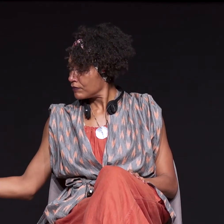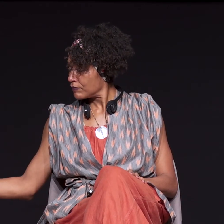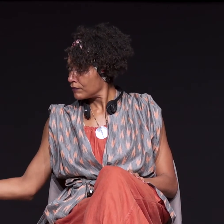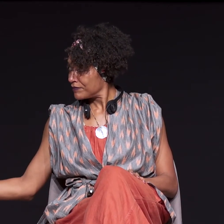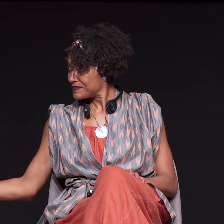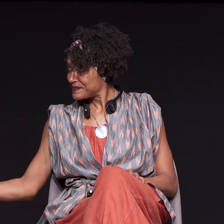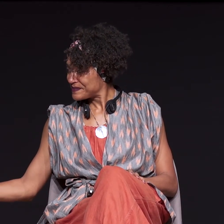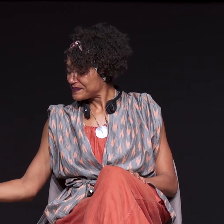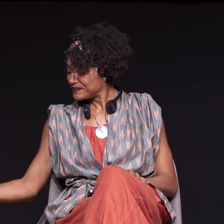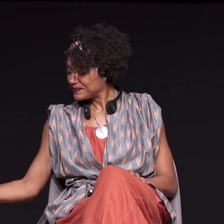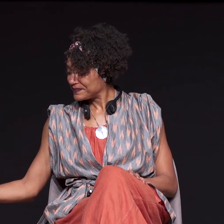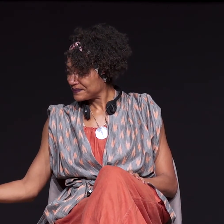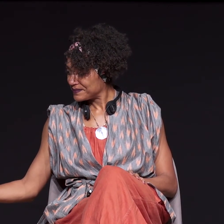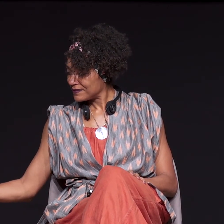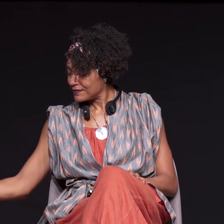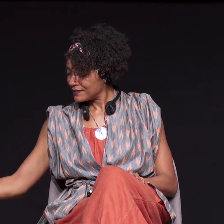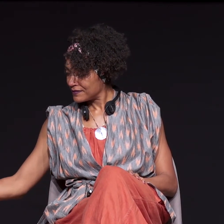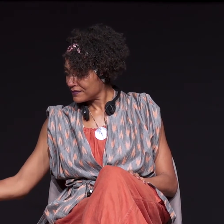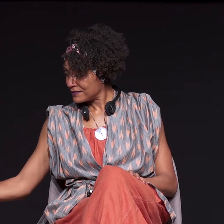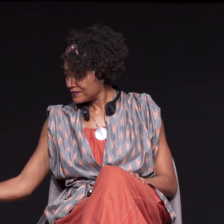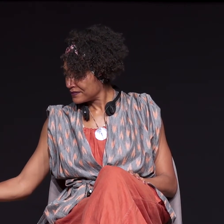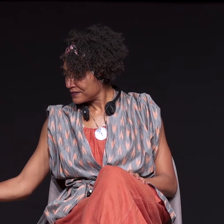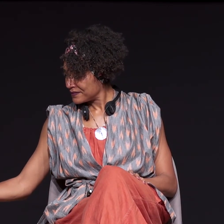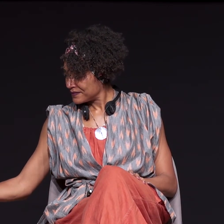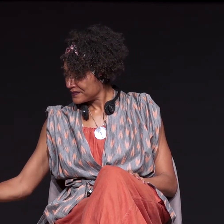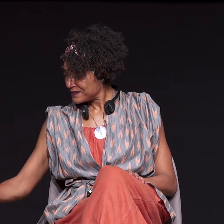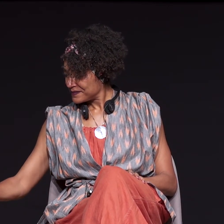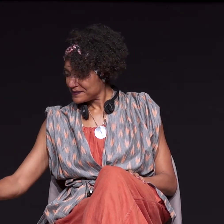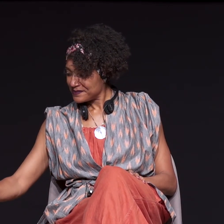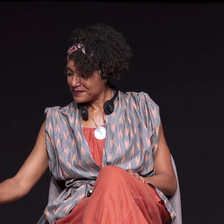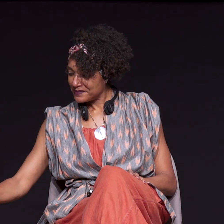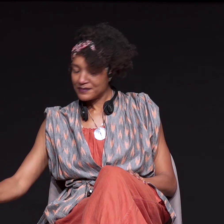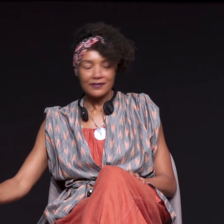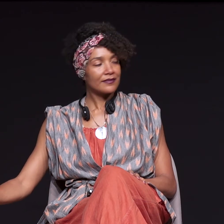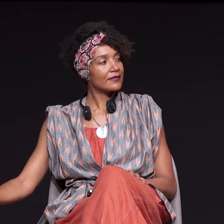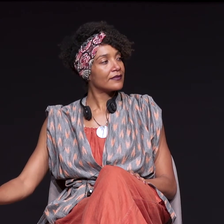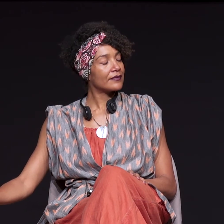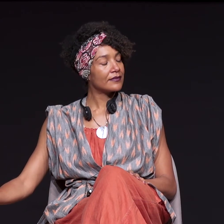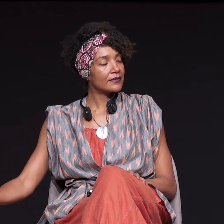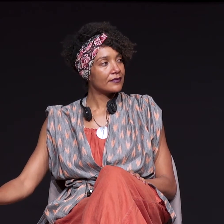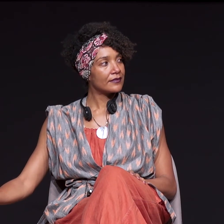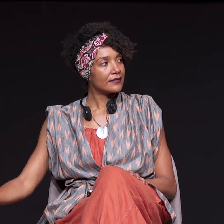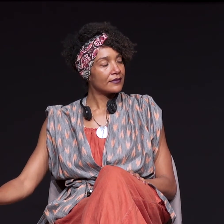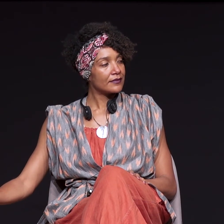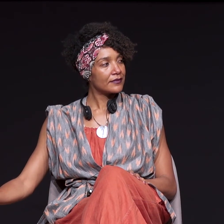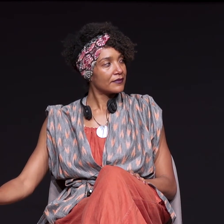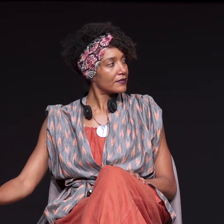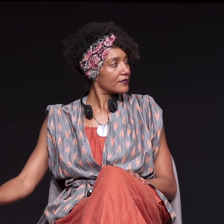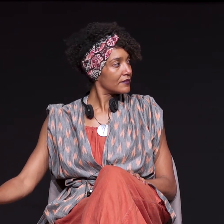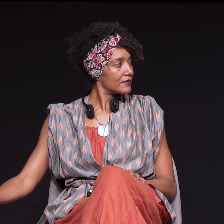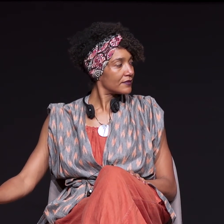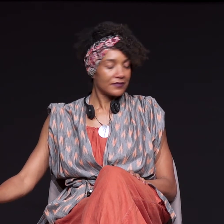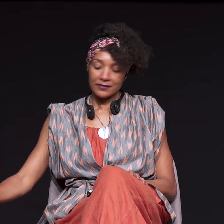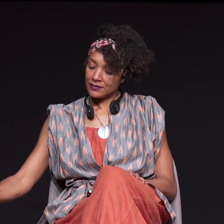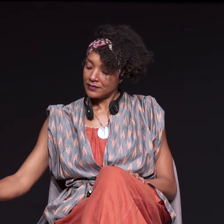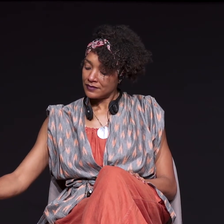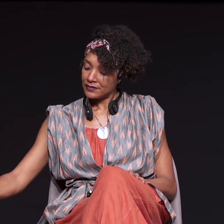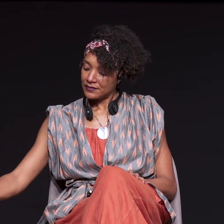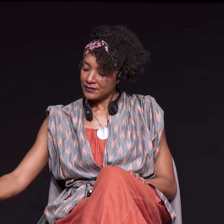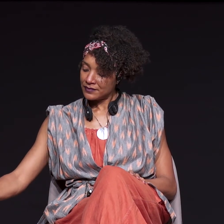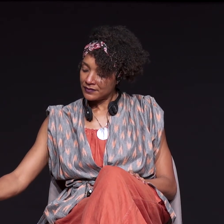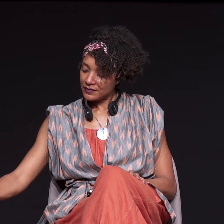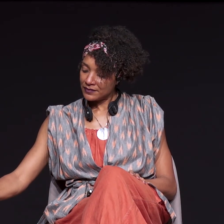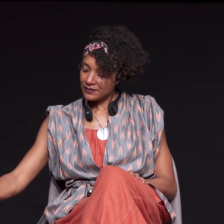mistake to think that the fact that museums and private collections in the